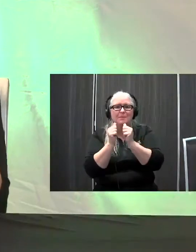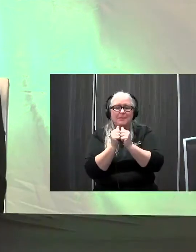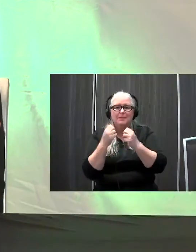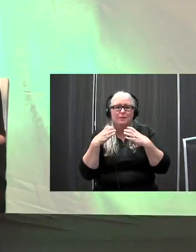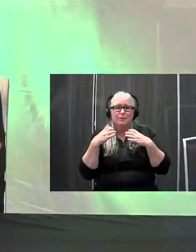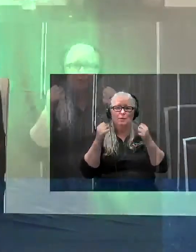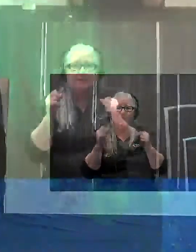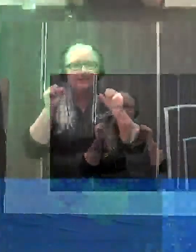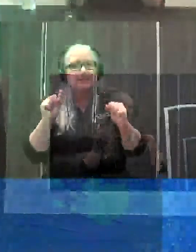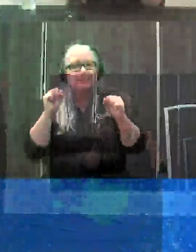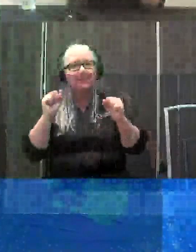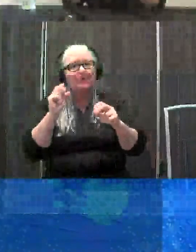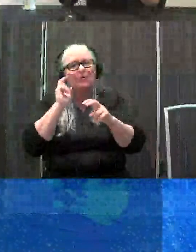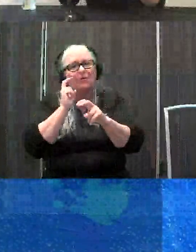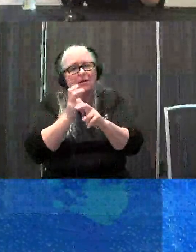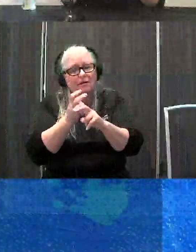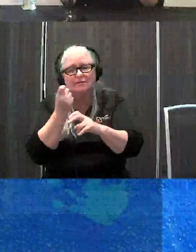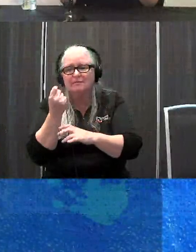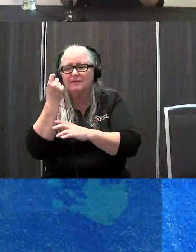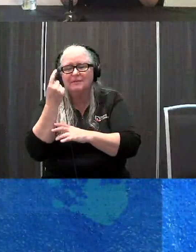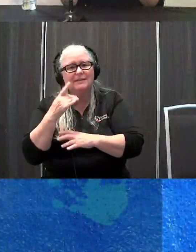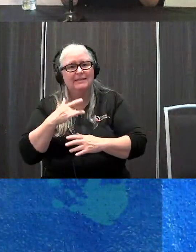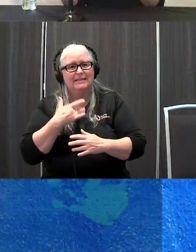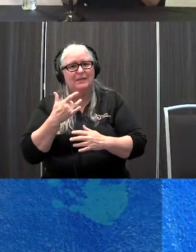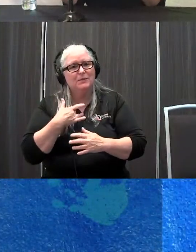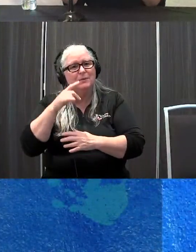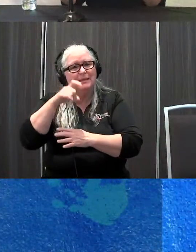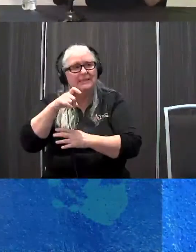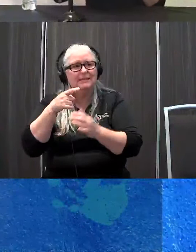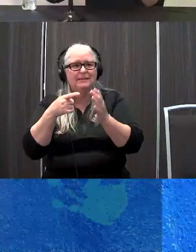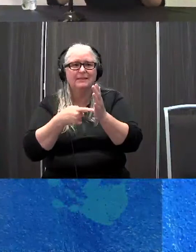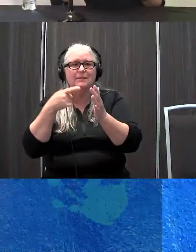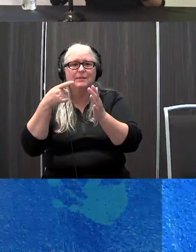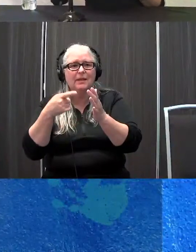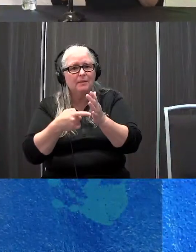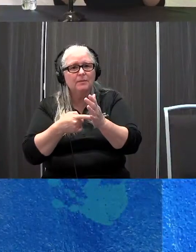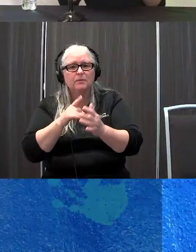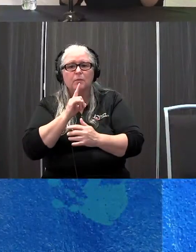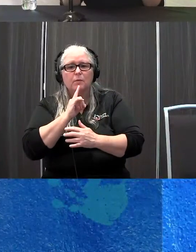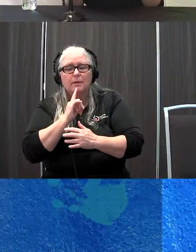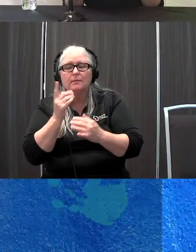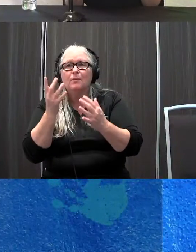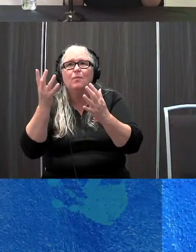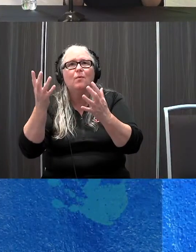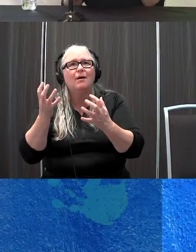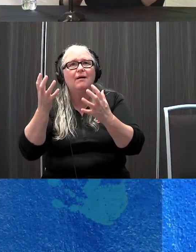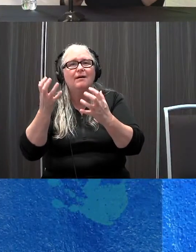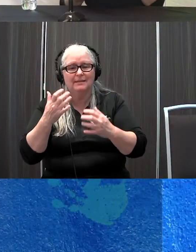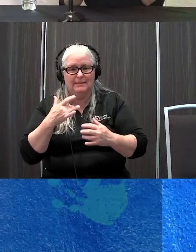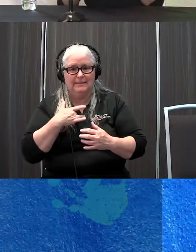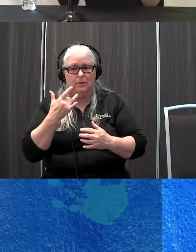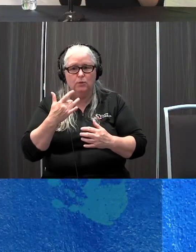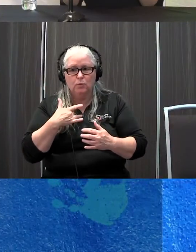of the sensory needs of these kids, because at sometimes it seems like they are really seeking out all these different sensory inputs, and they're trying to